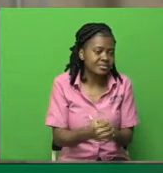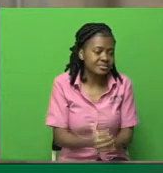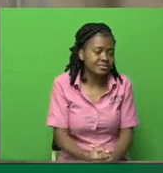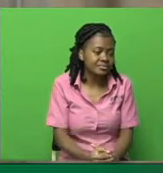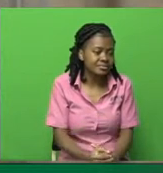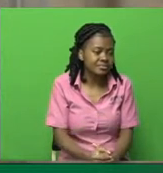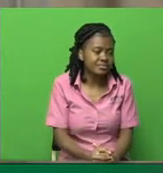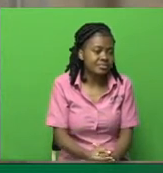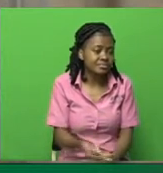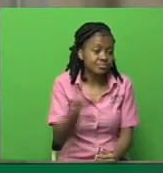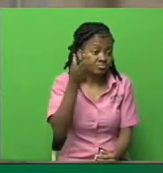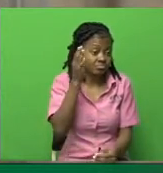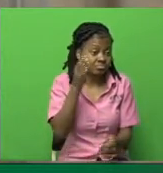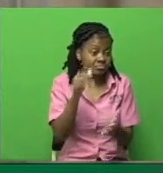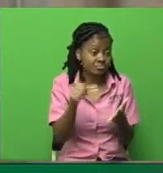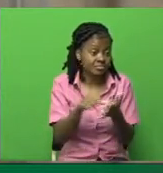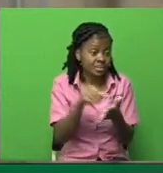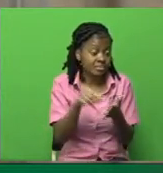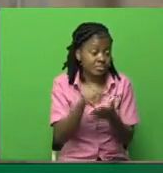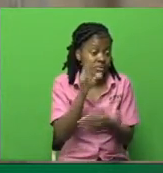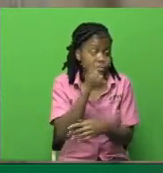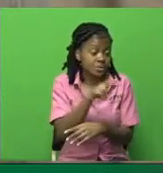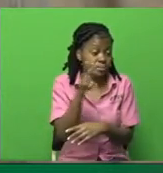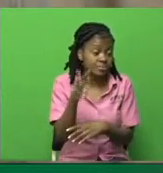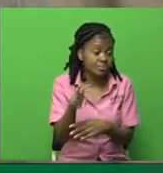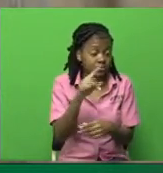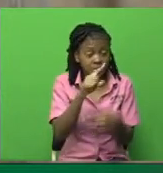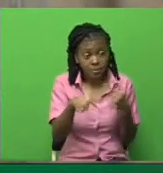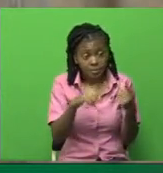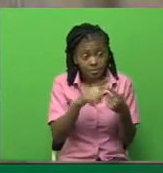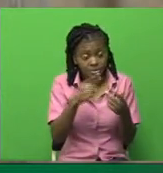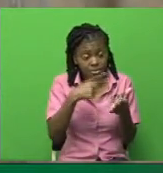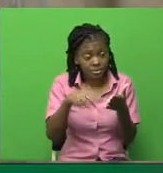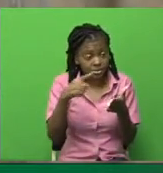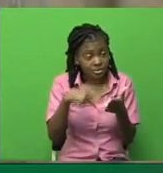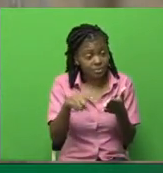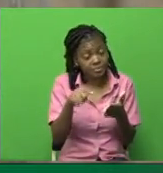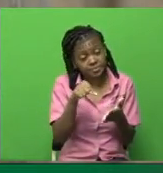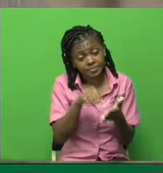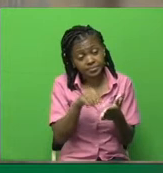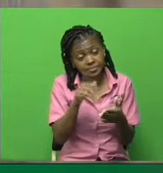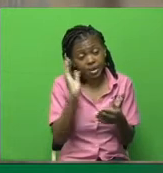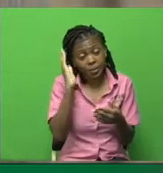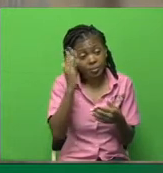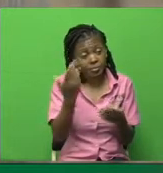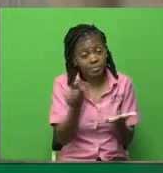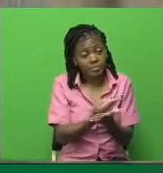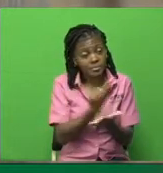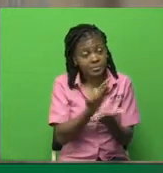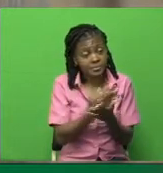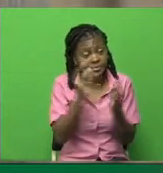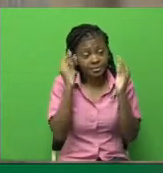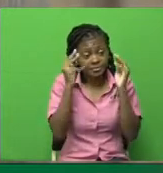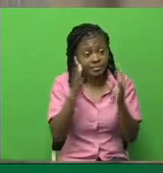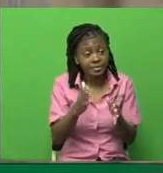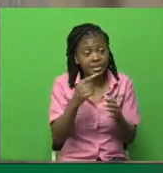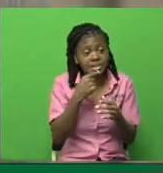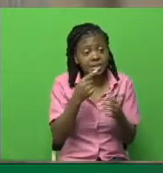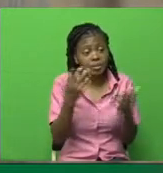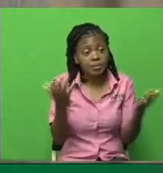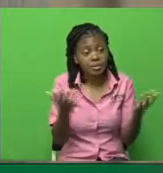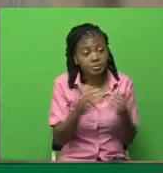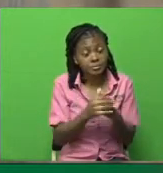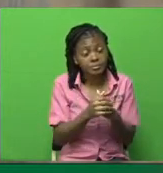if we look at page 22 of the budget 22 statement the minister said and I quote the national digital ID